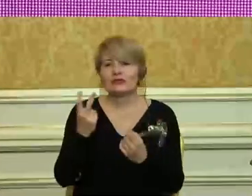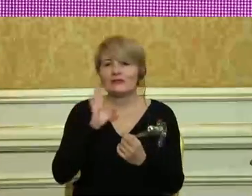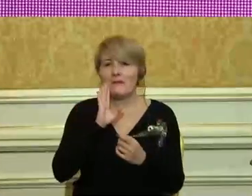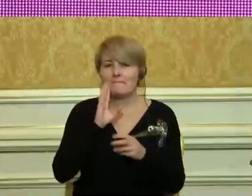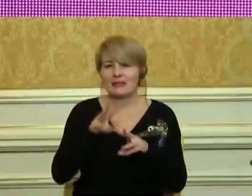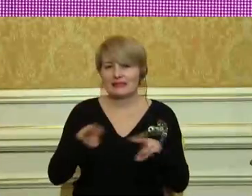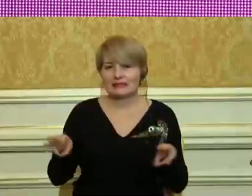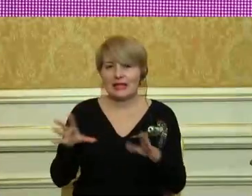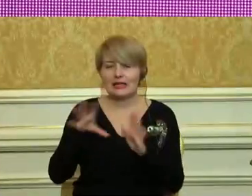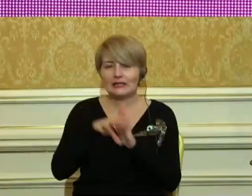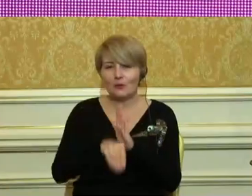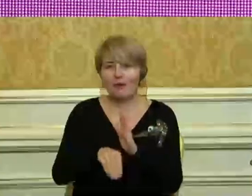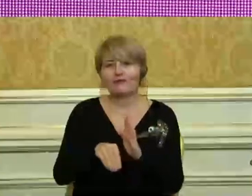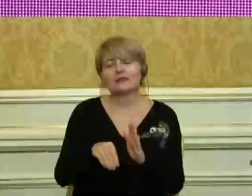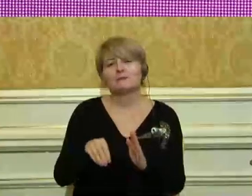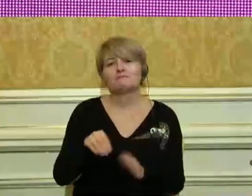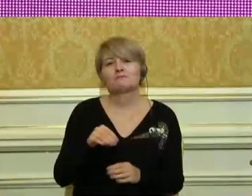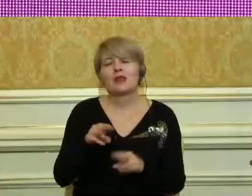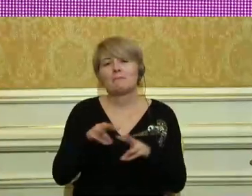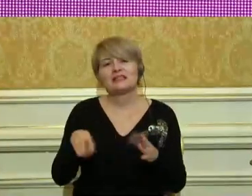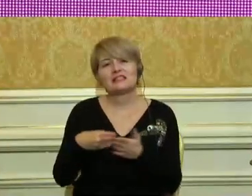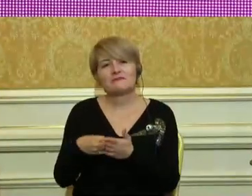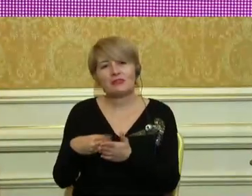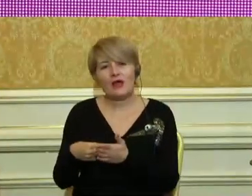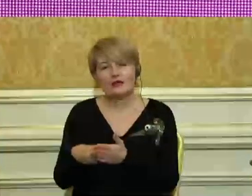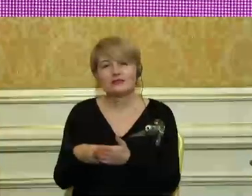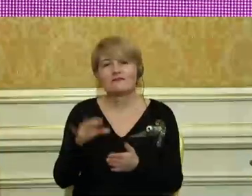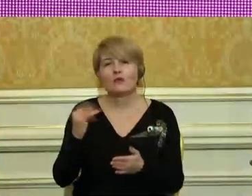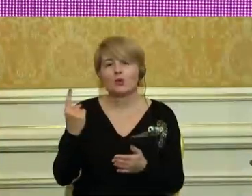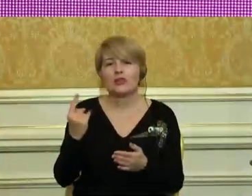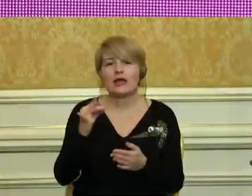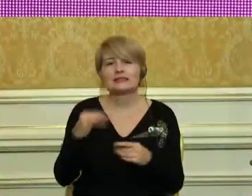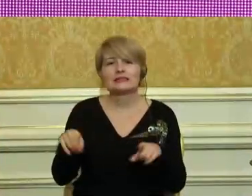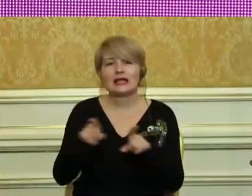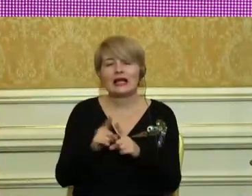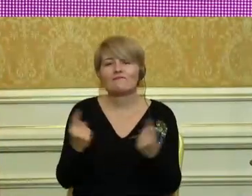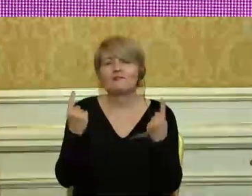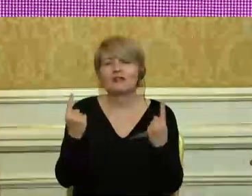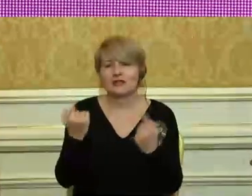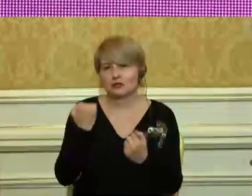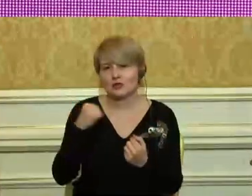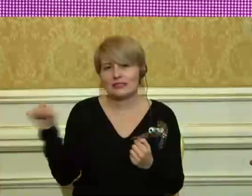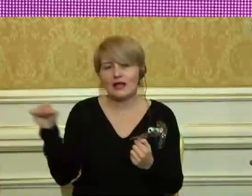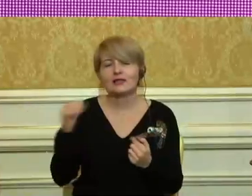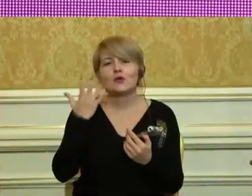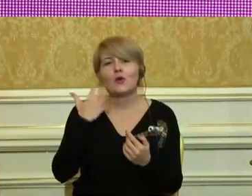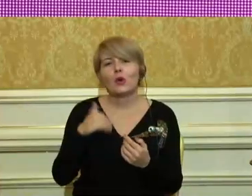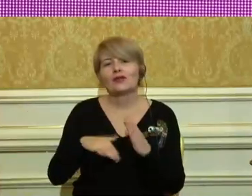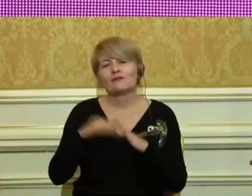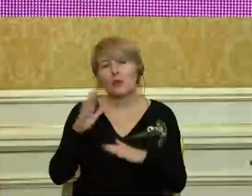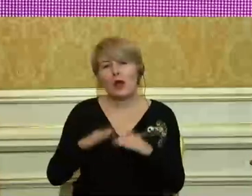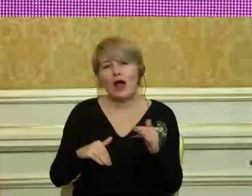So we also would like, we have to say ministers of finance, Oksana Makarova, it's another